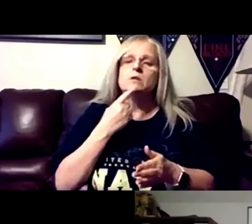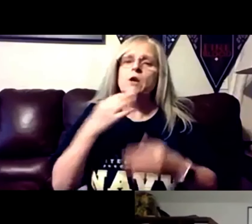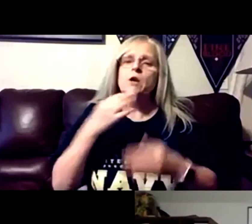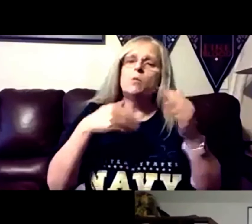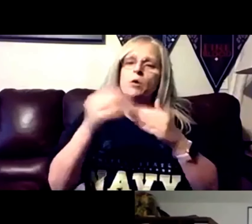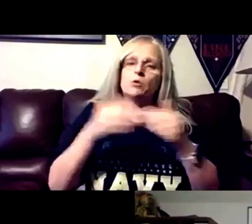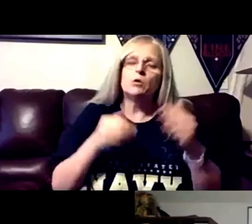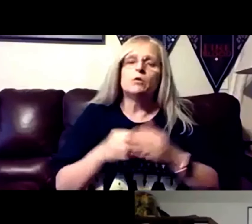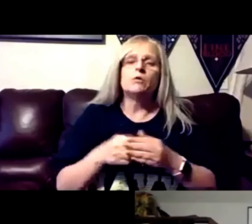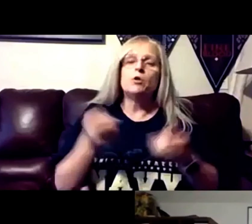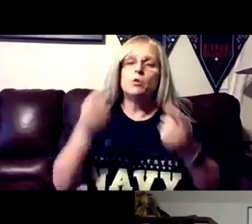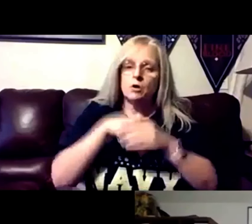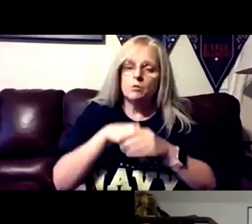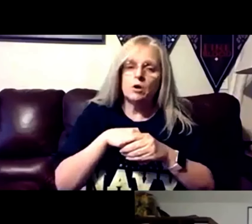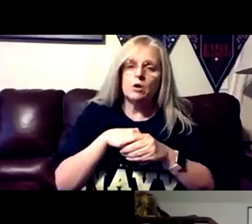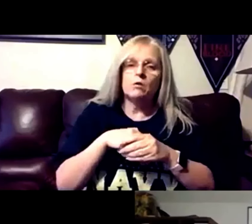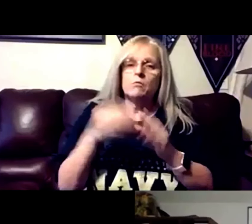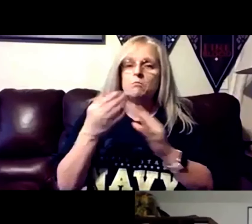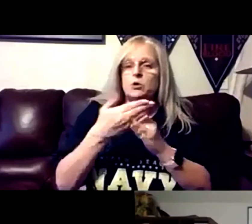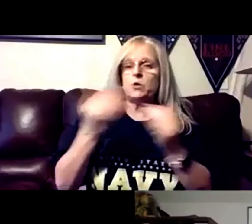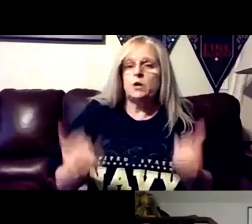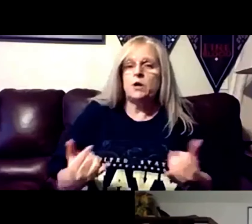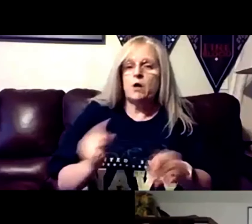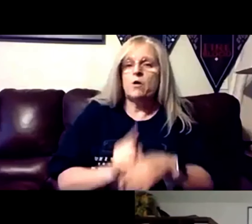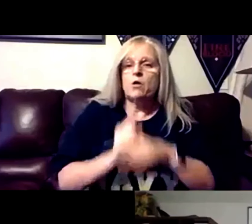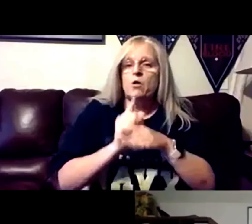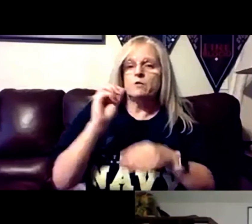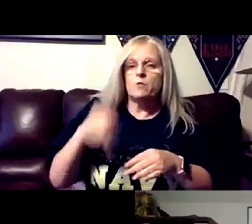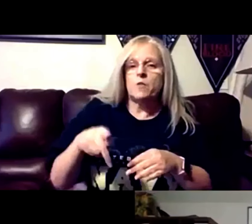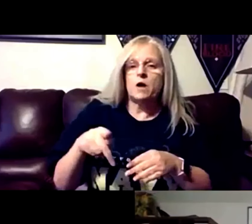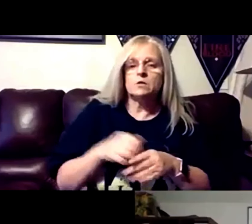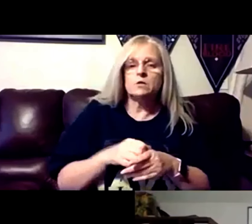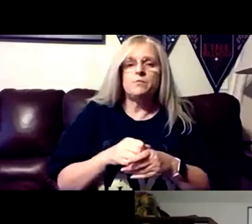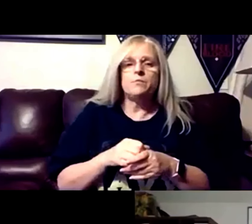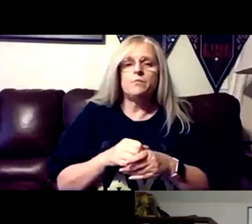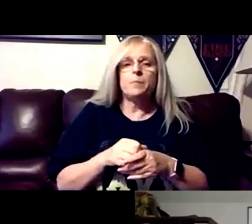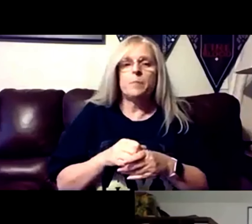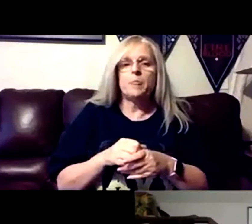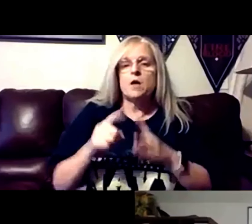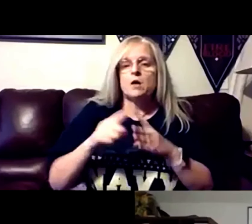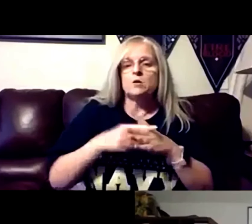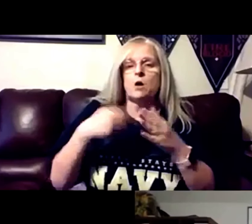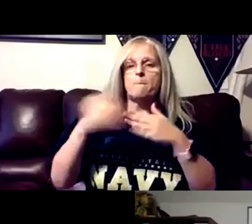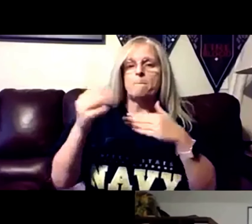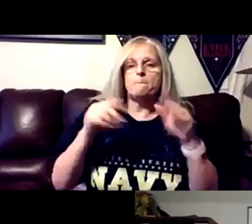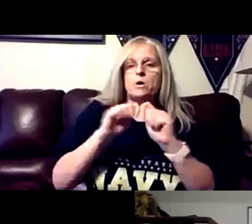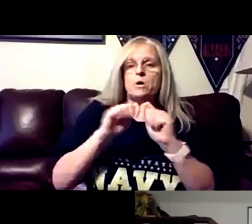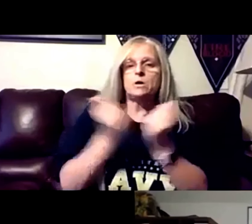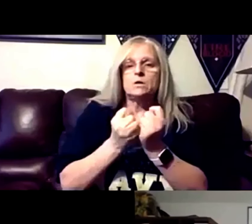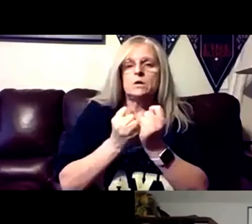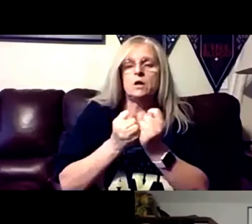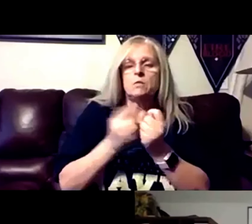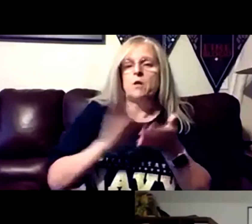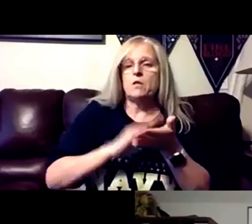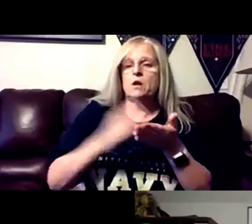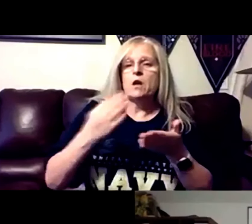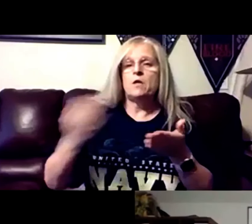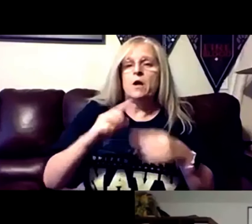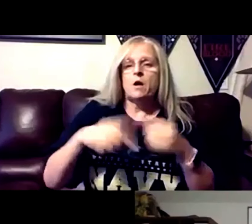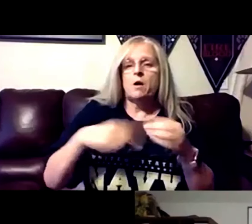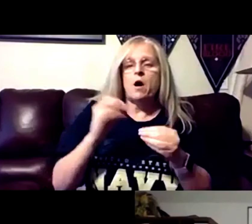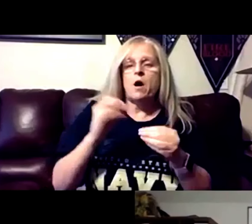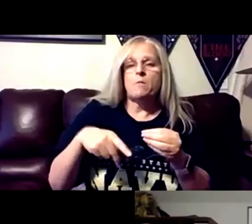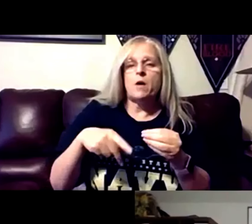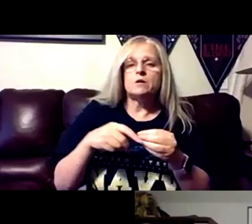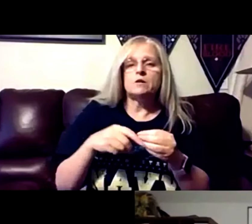can come in between now and the launch of ONPASSIVE and actually start building a team. But the nice thing about ONPASSIVE, again, it